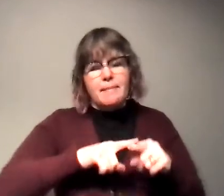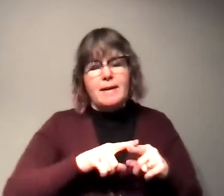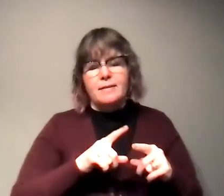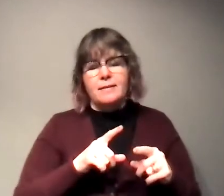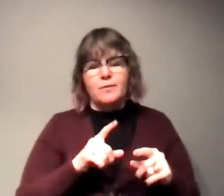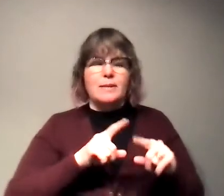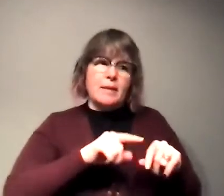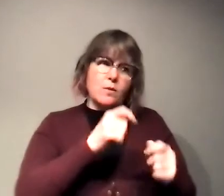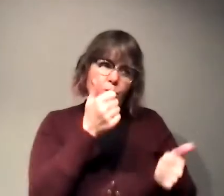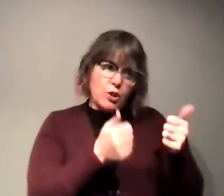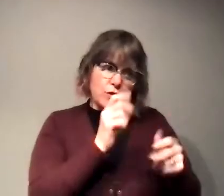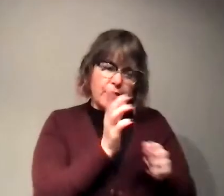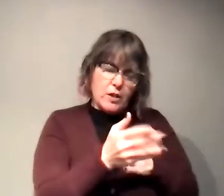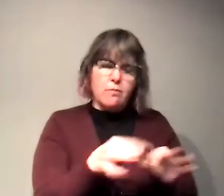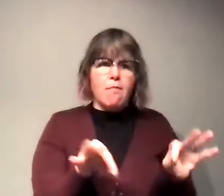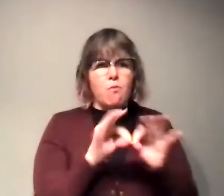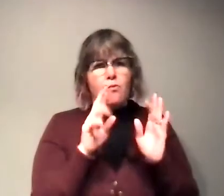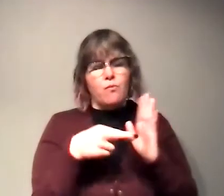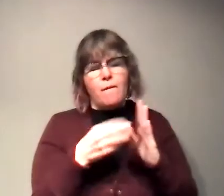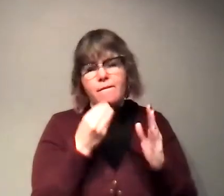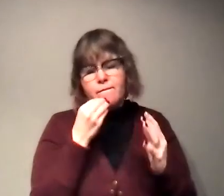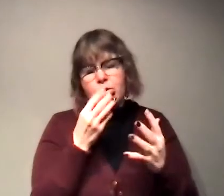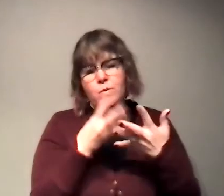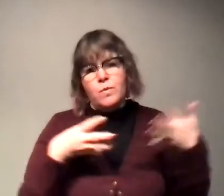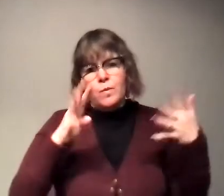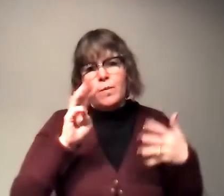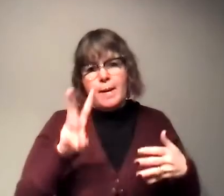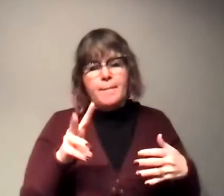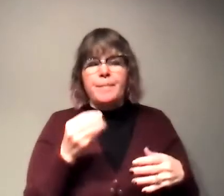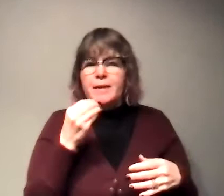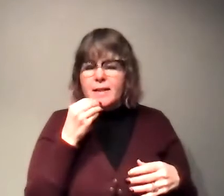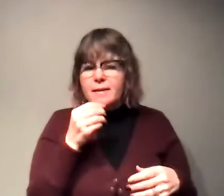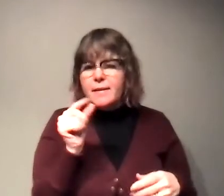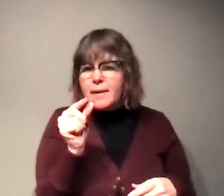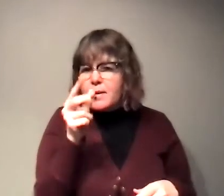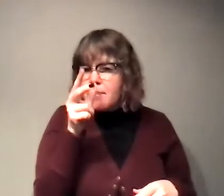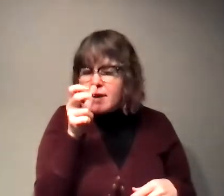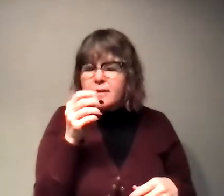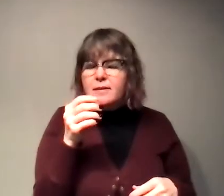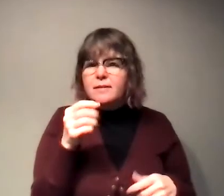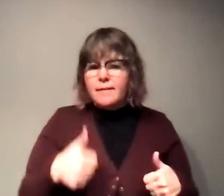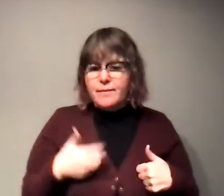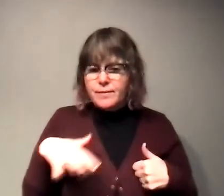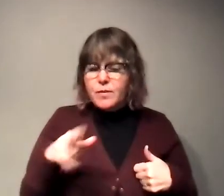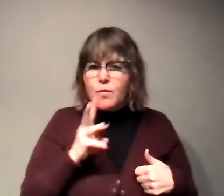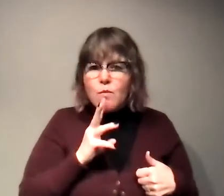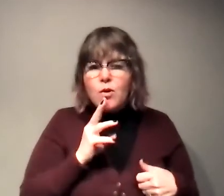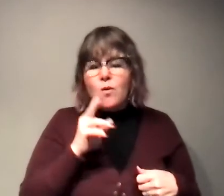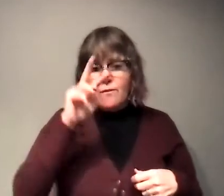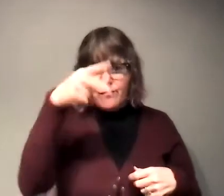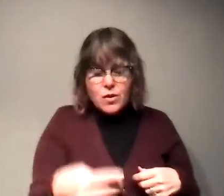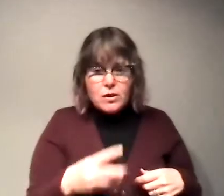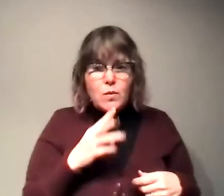but they play an important role in the food web. So they eat all the little bugs that live in the water or bugs that fall into the